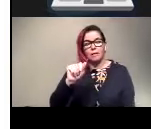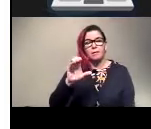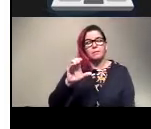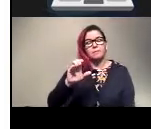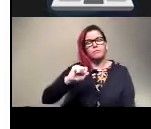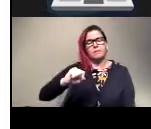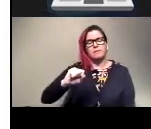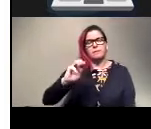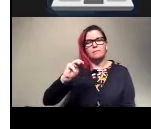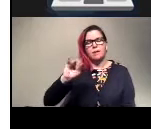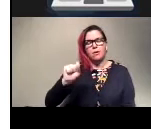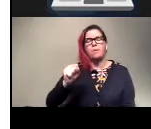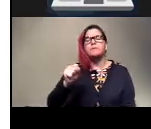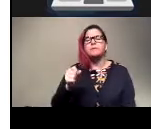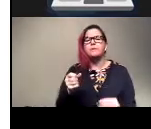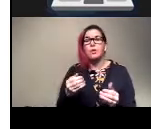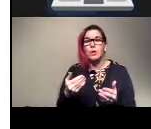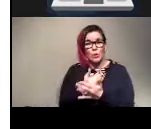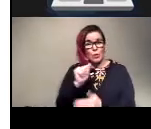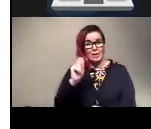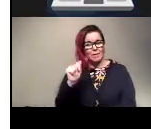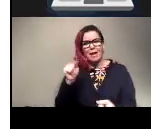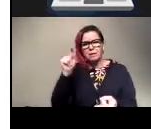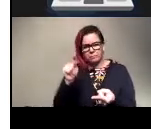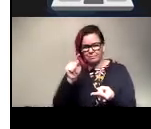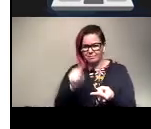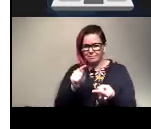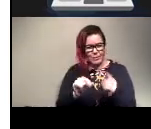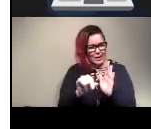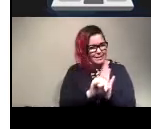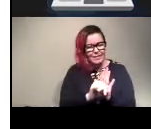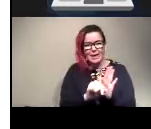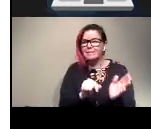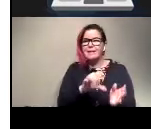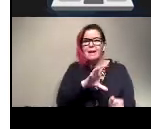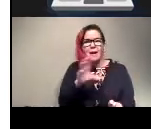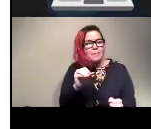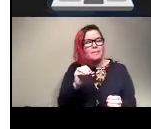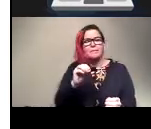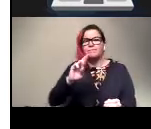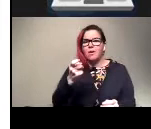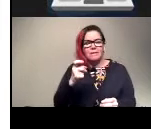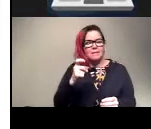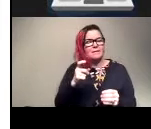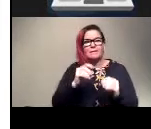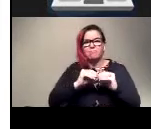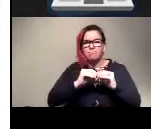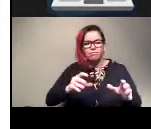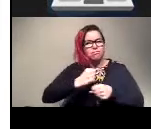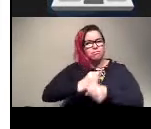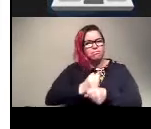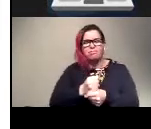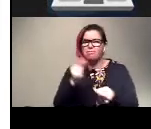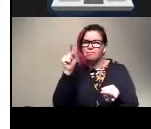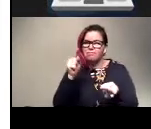fewer and fewer new antibiotics that are being identified and that companies and pharmaceutical companies are putting into production. It